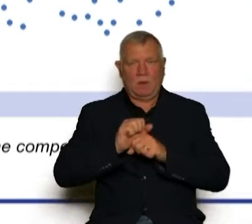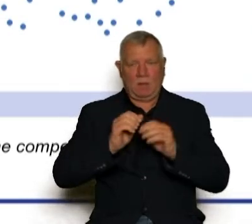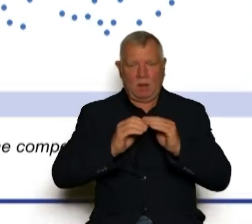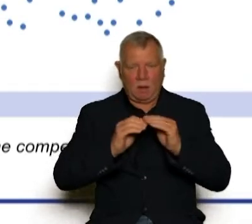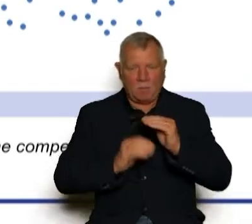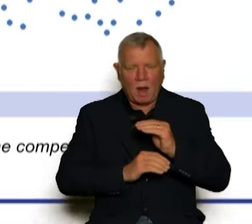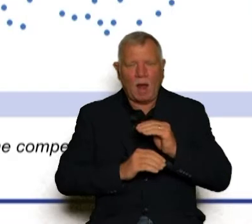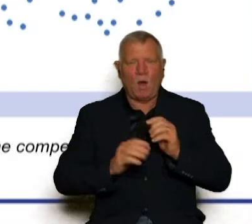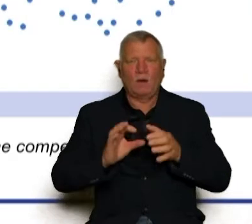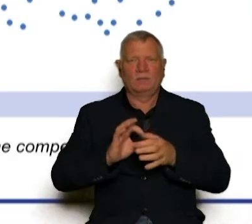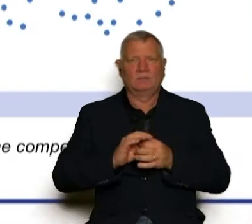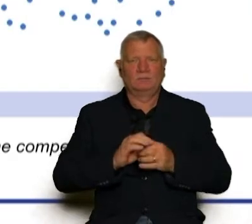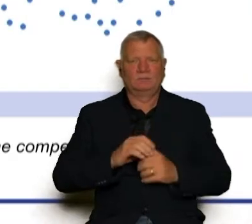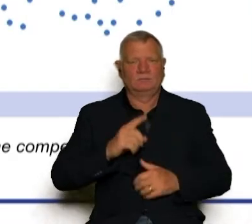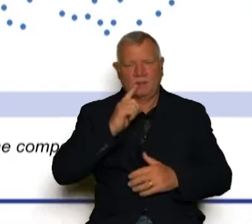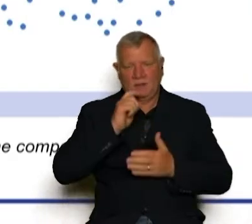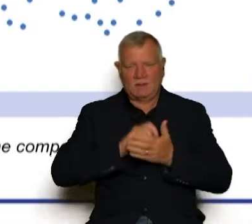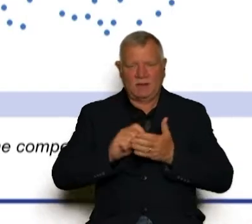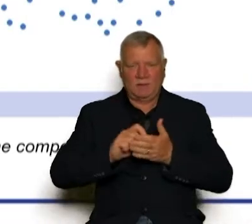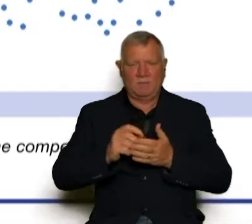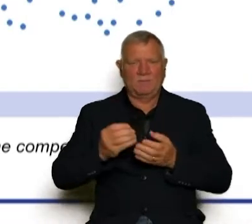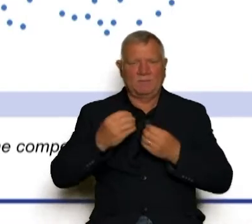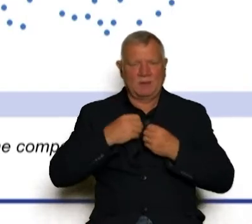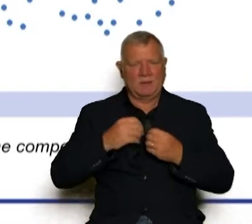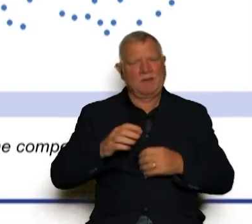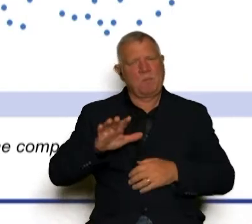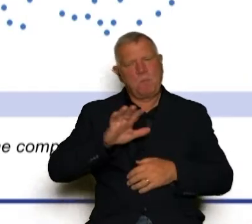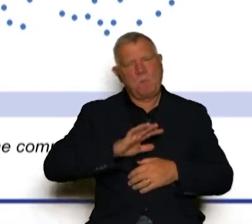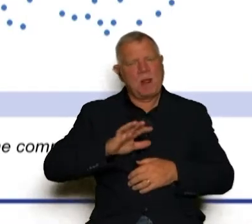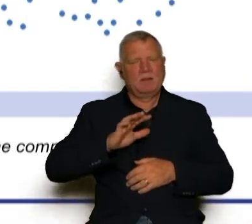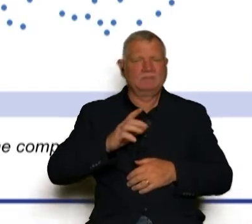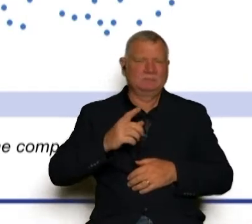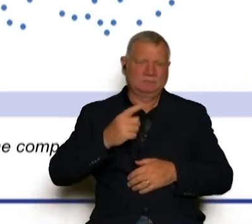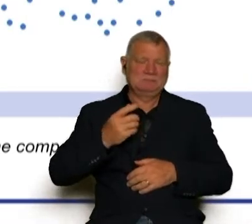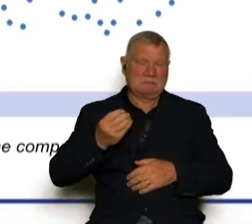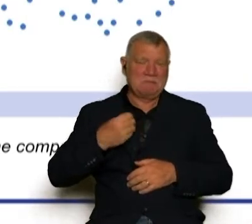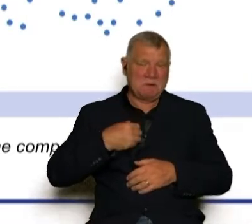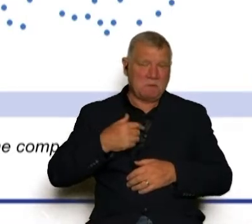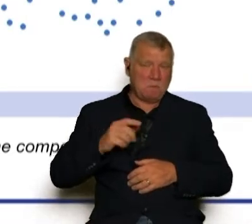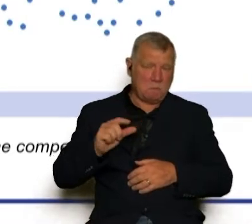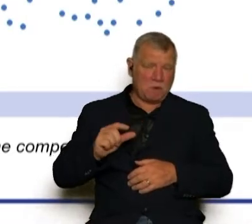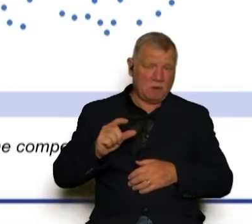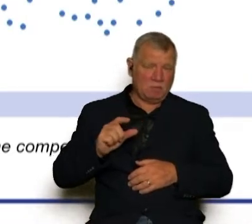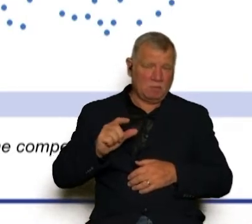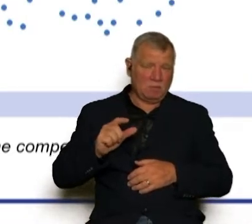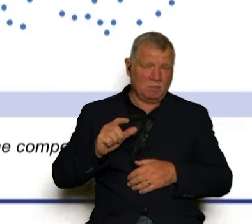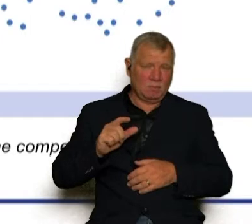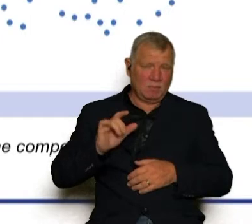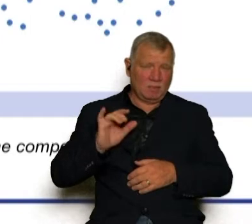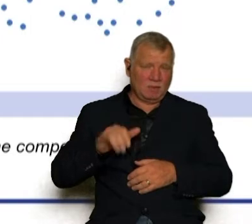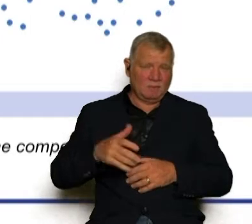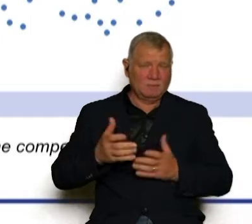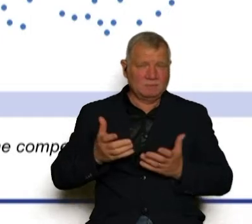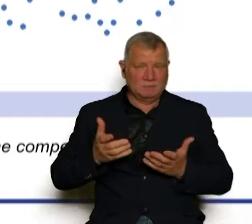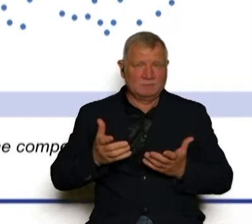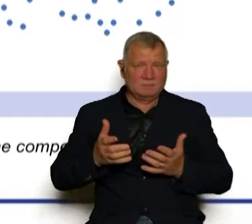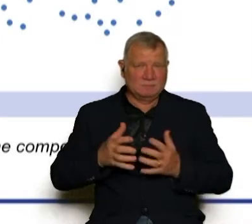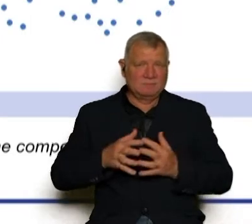In Puerto Rico, 73% of employees were below the competitive benchmark. I think that is what